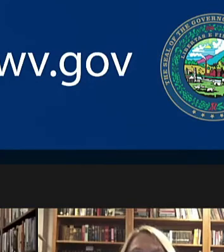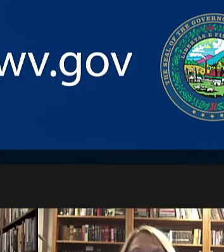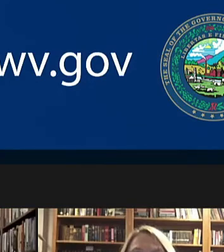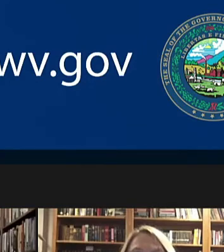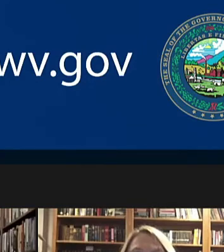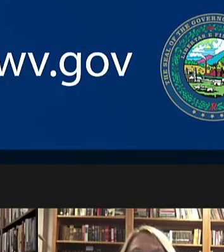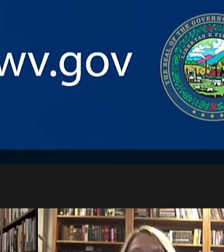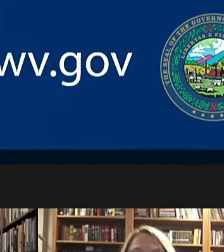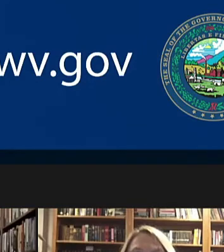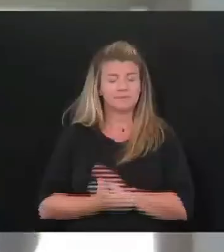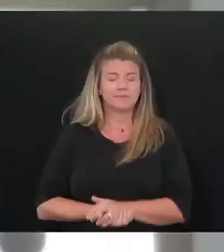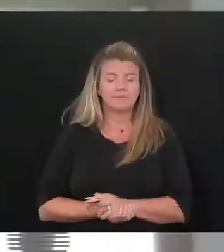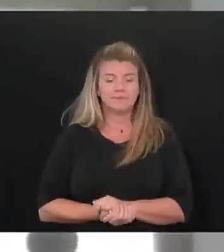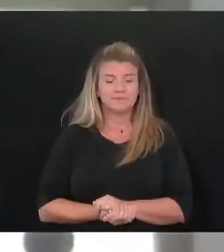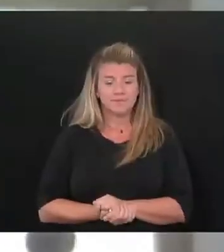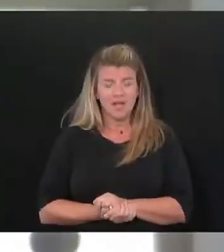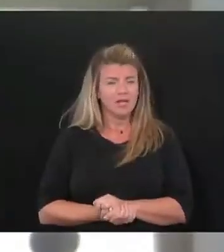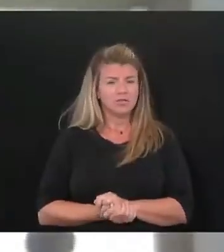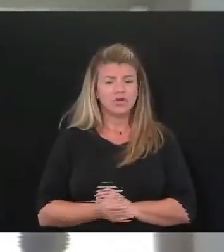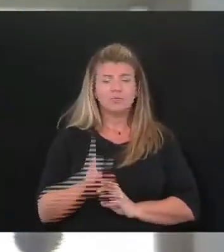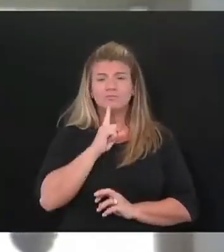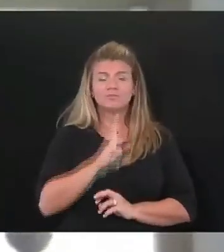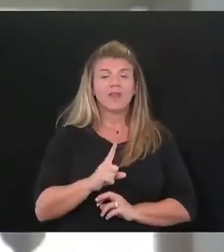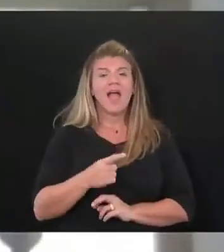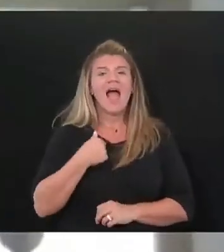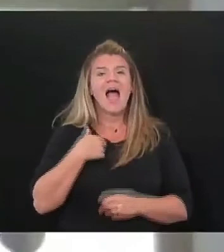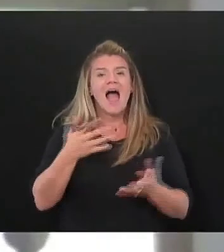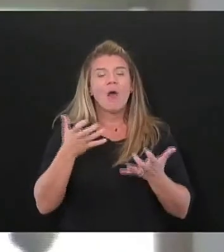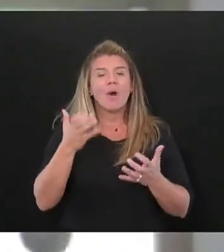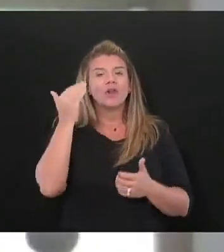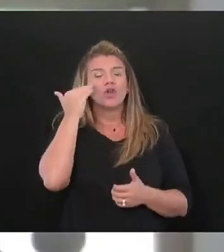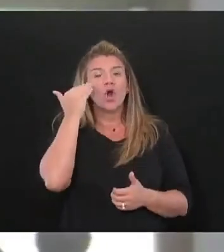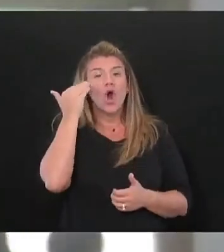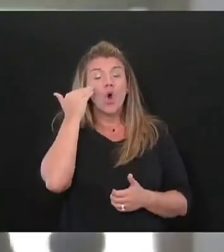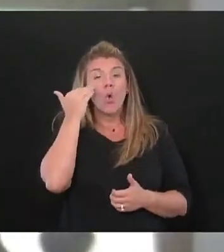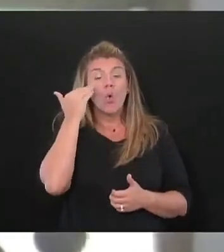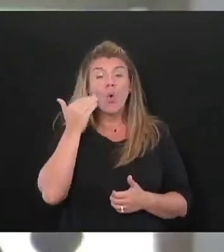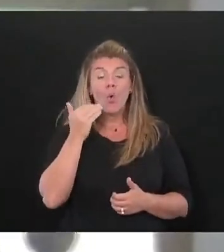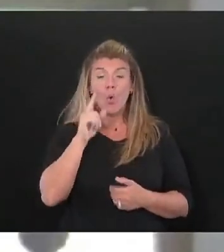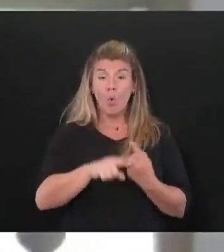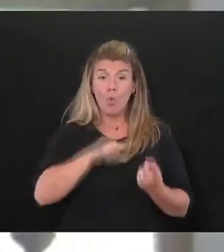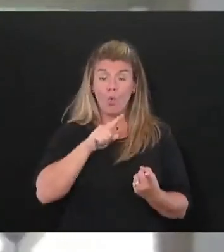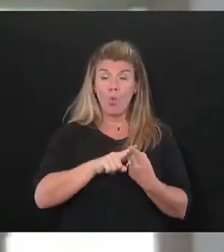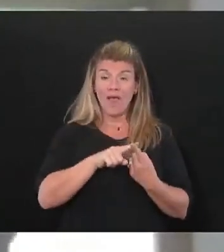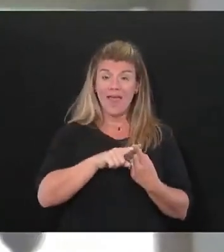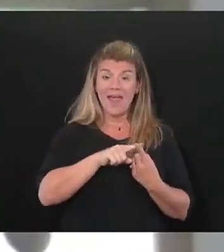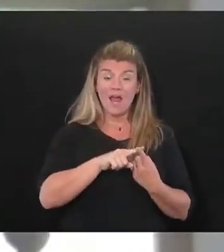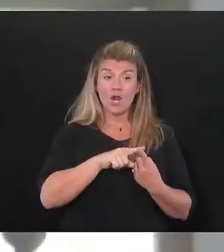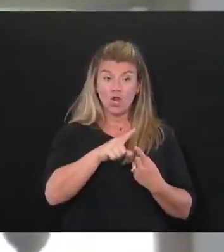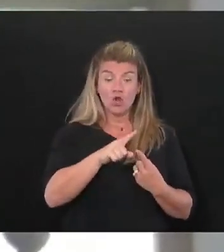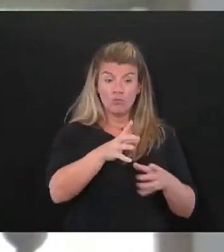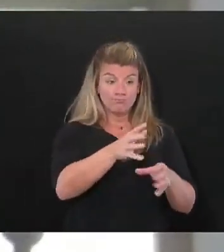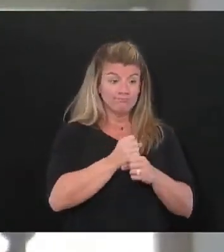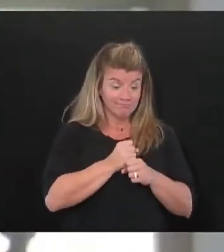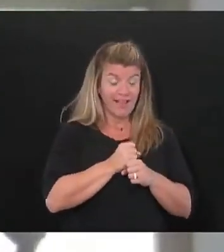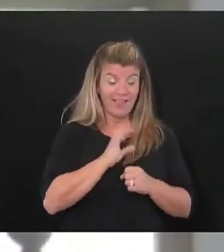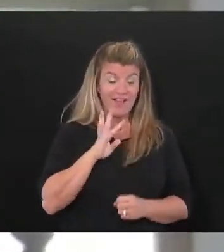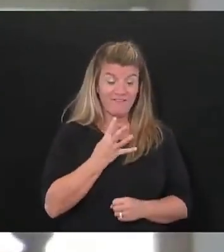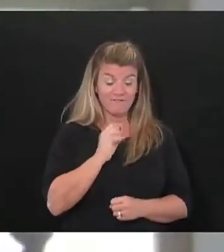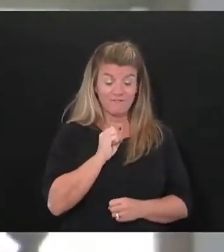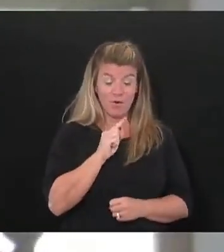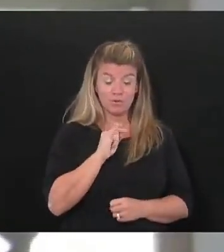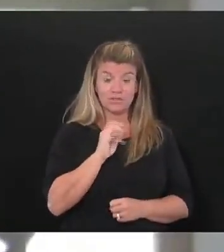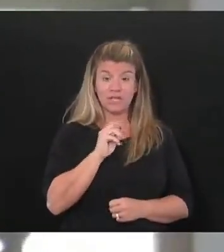again? Yeah, no problem at all. I wanted to know, when you get word that the fourth stimulus money is on the way,